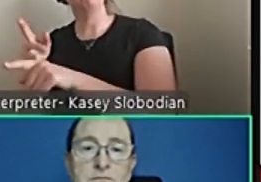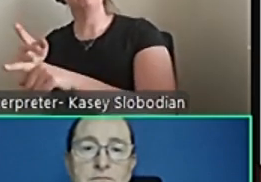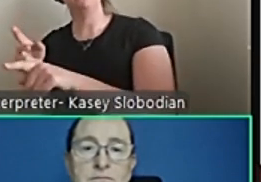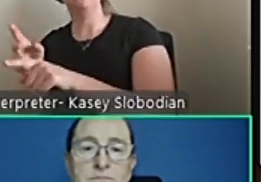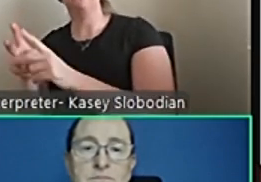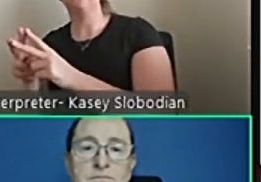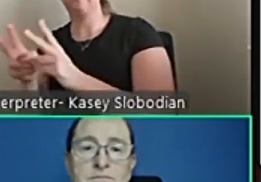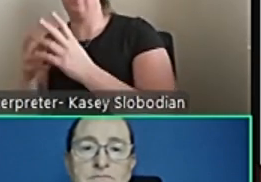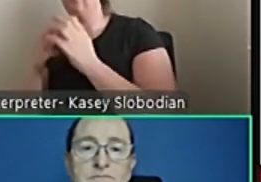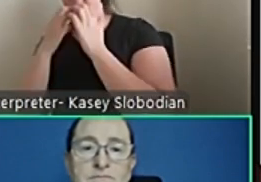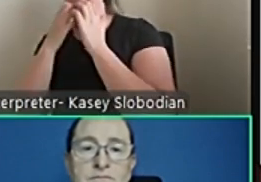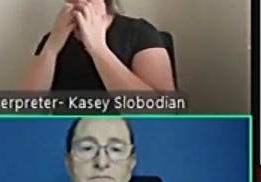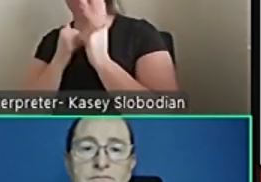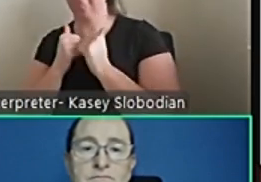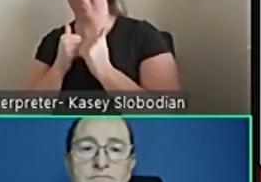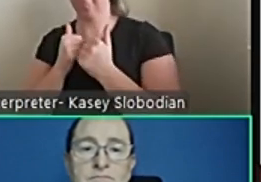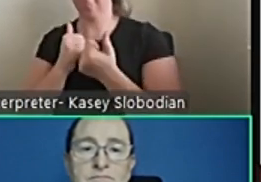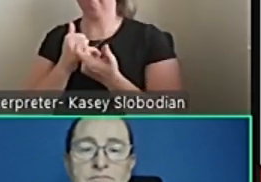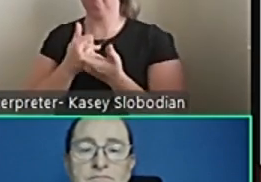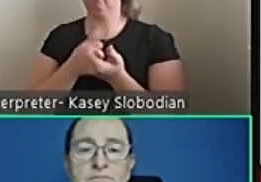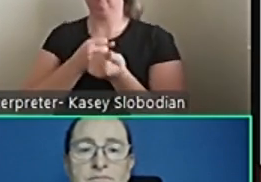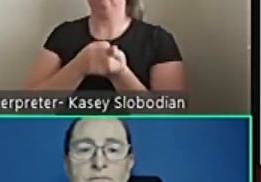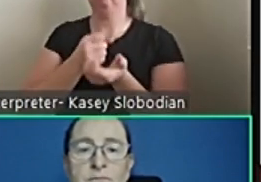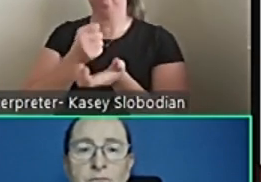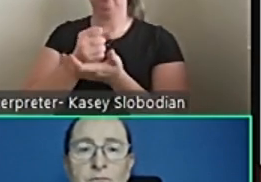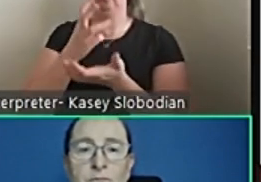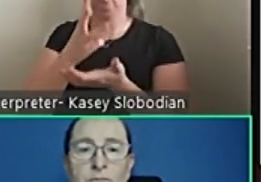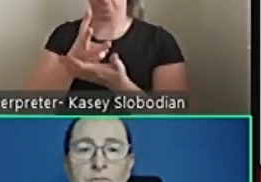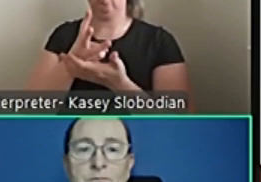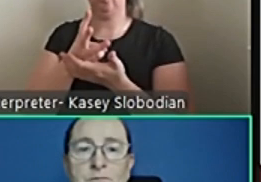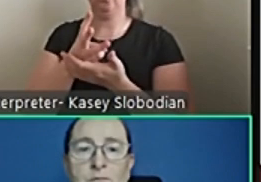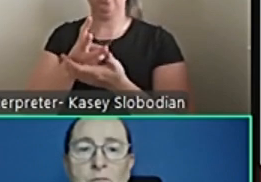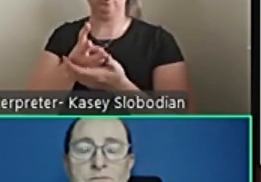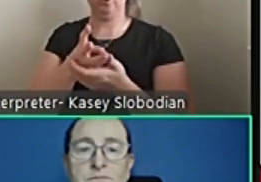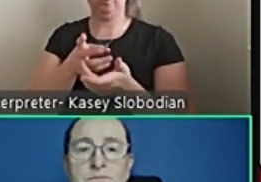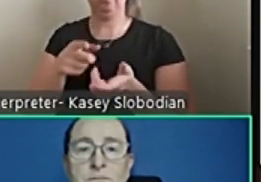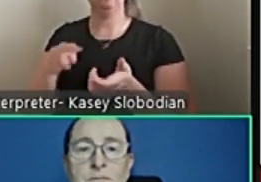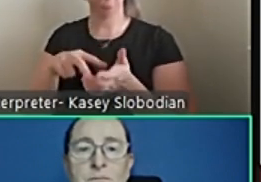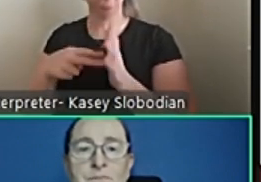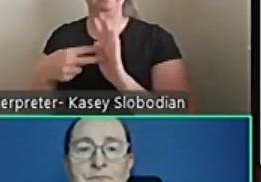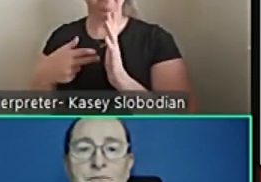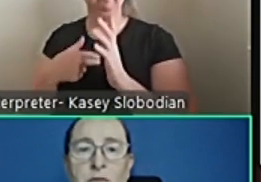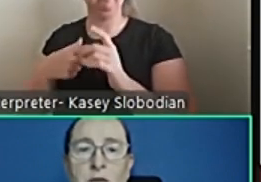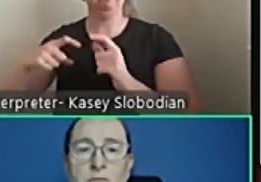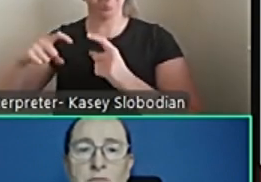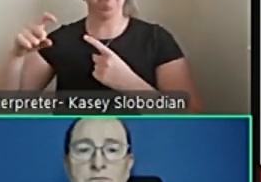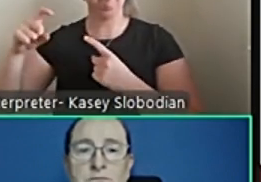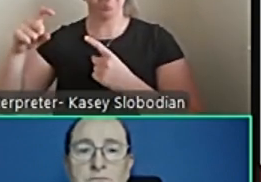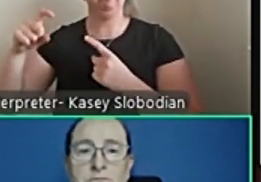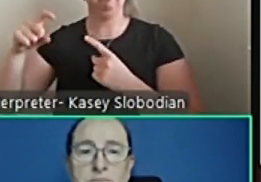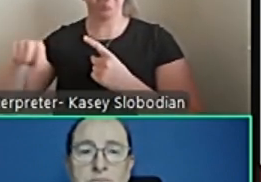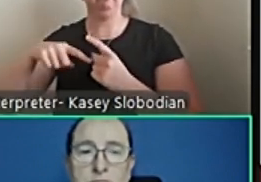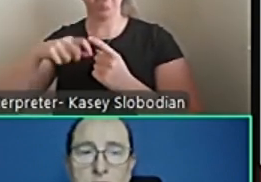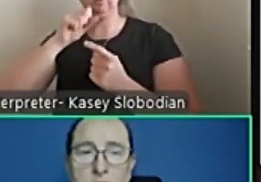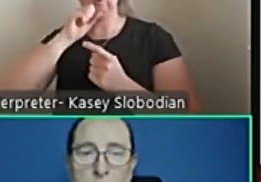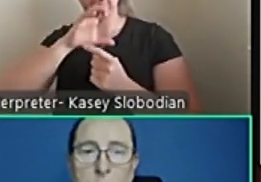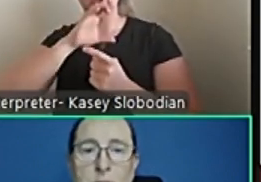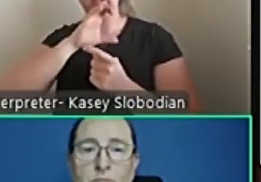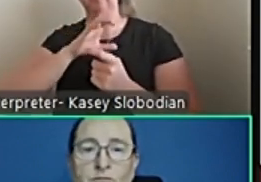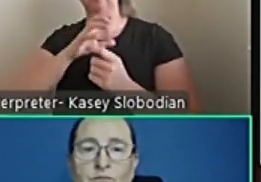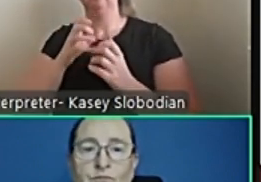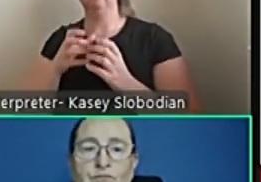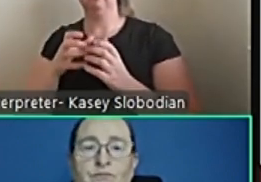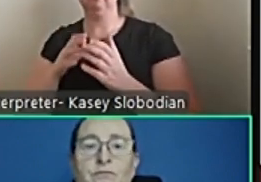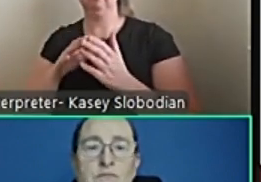work profession to create a workforce that will be ready to meet the growing demands of an aging population. So please help me